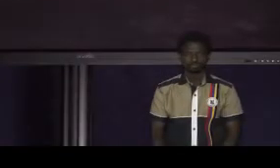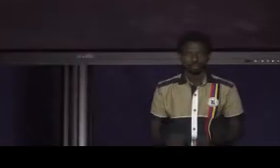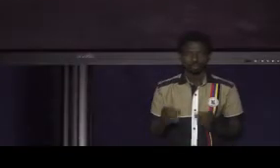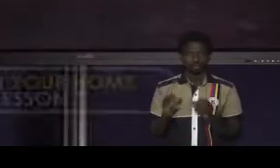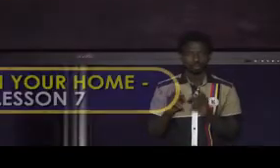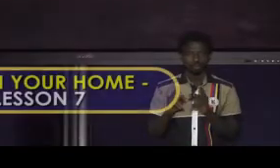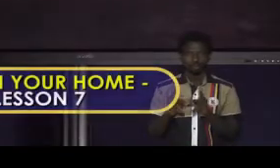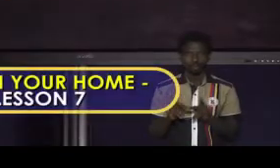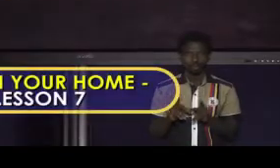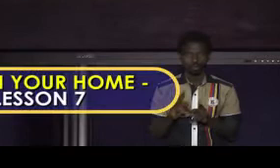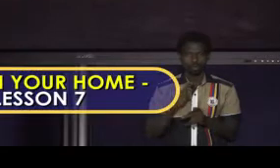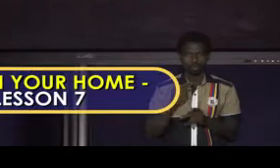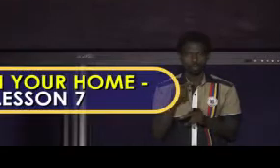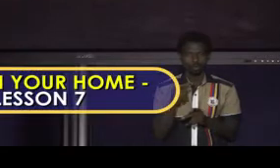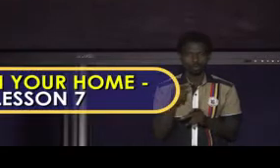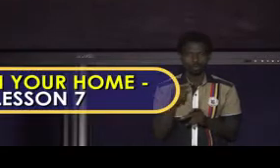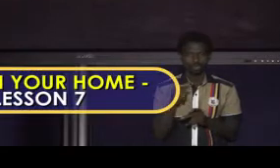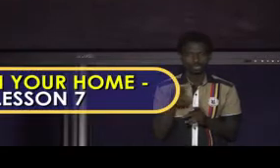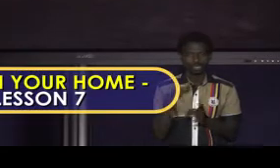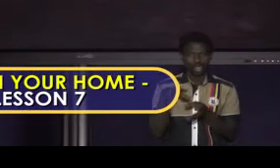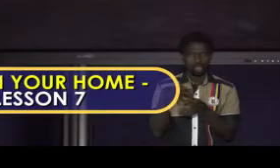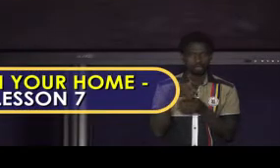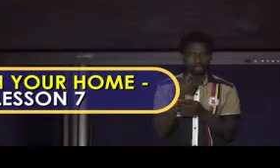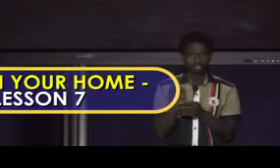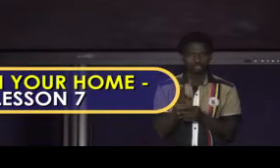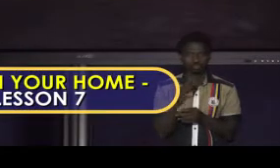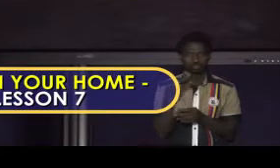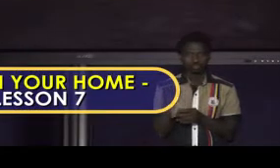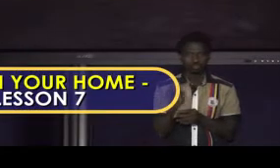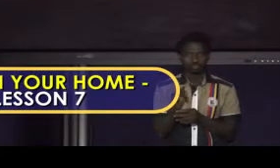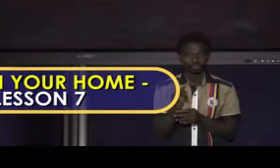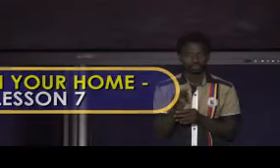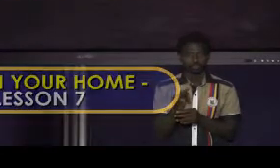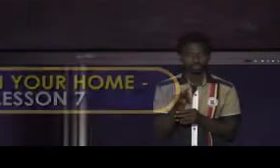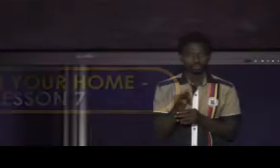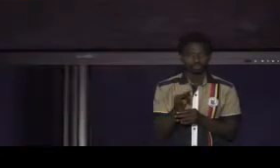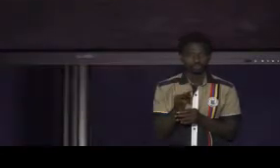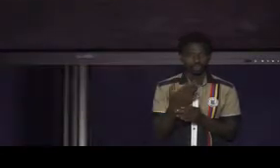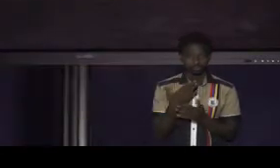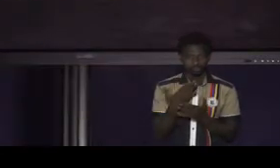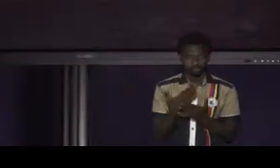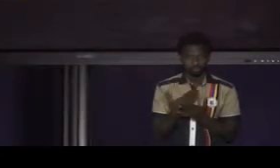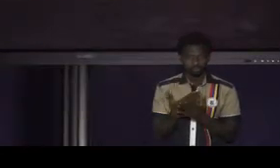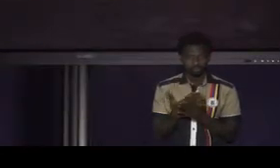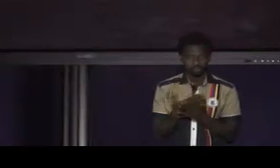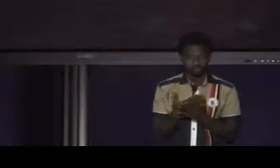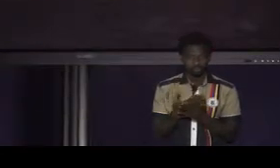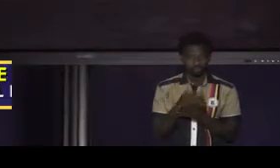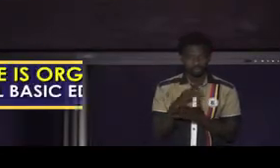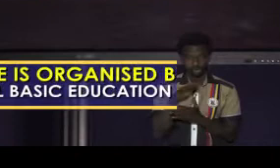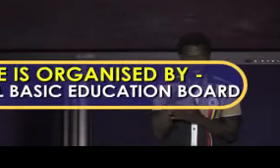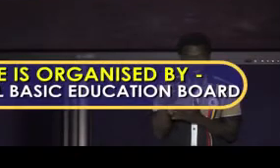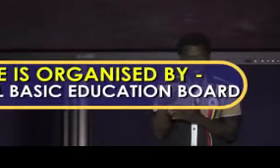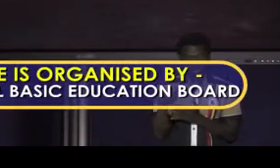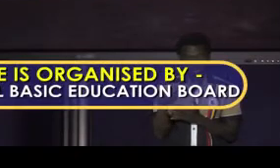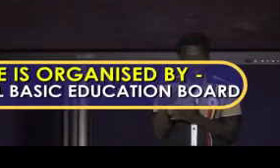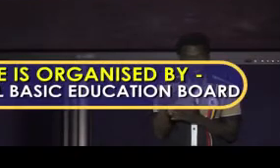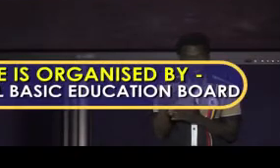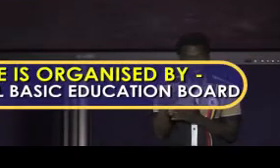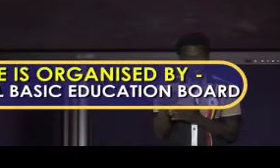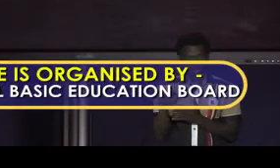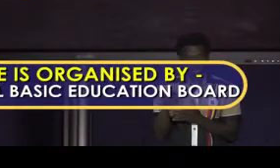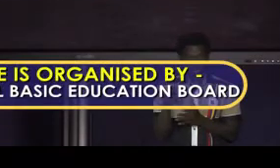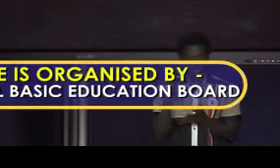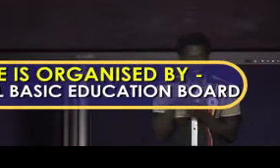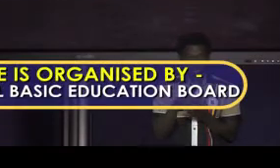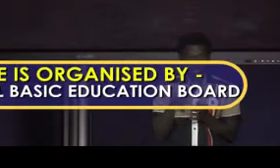Okay. Punctuation also involves the use of proper capitalization. Punctuation also